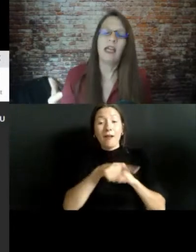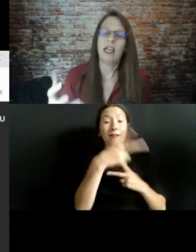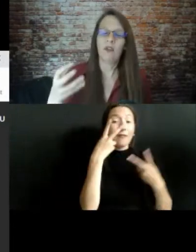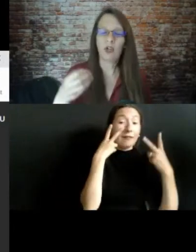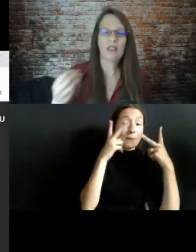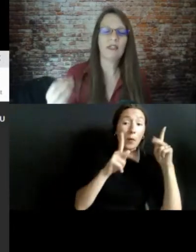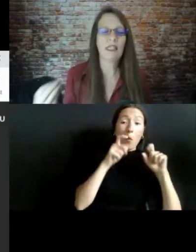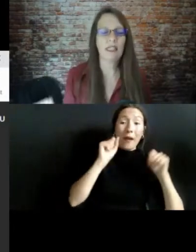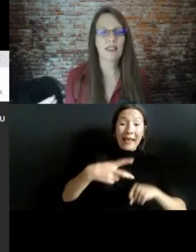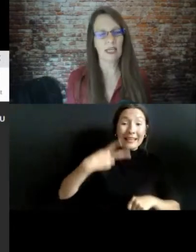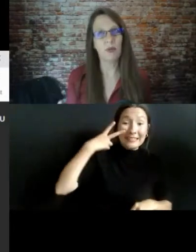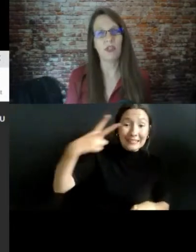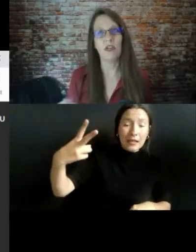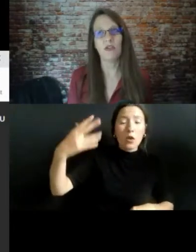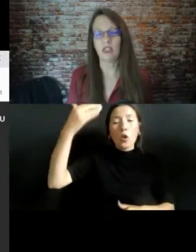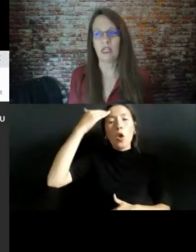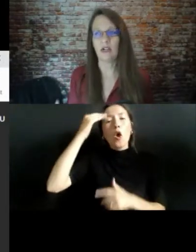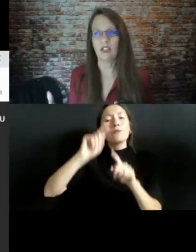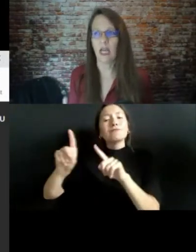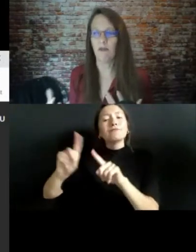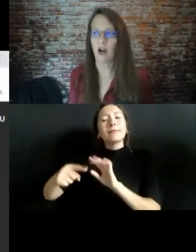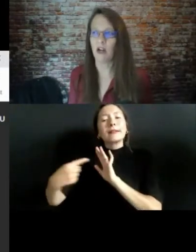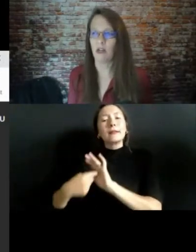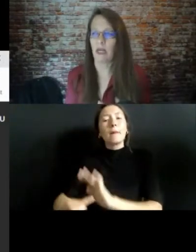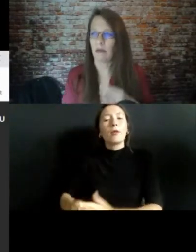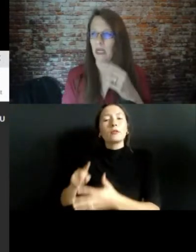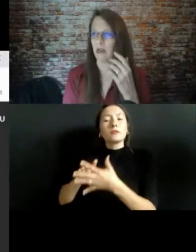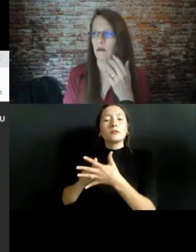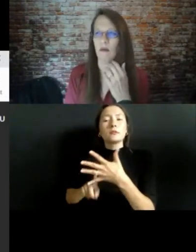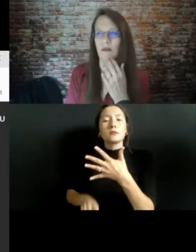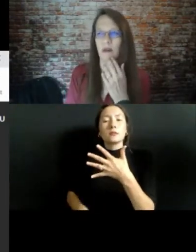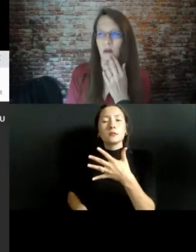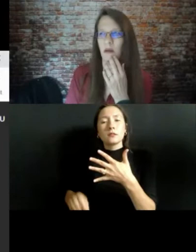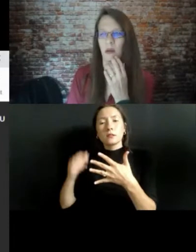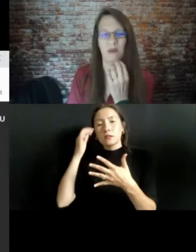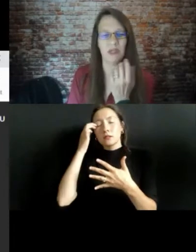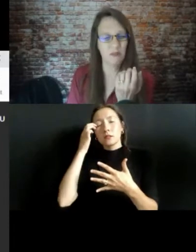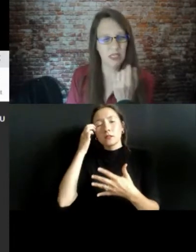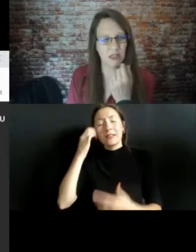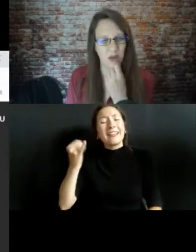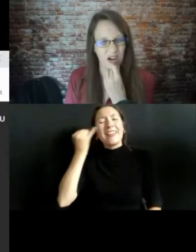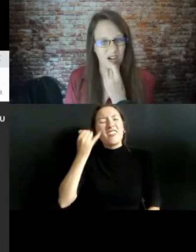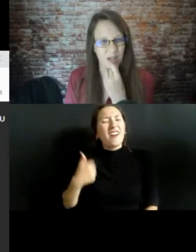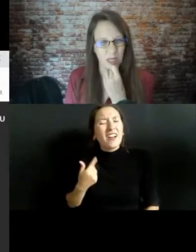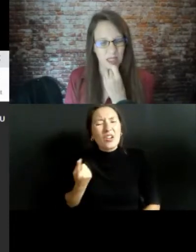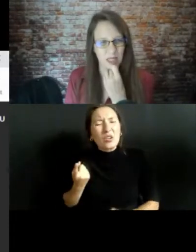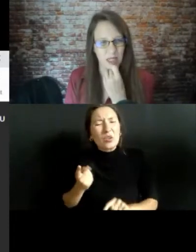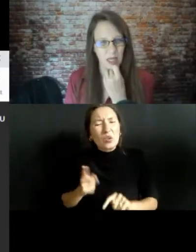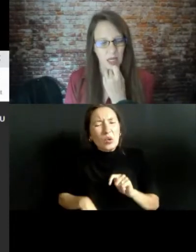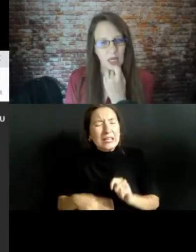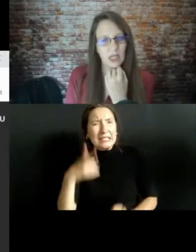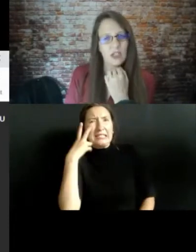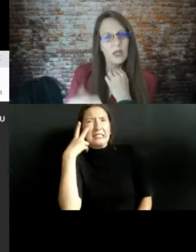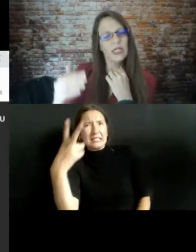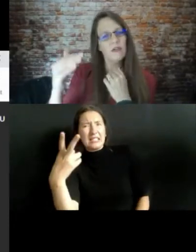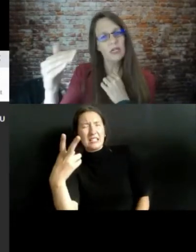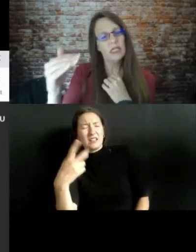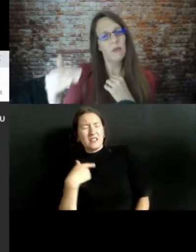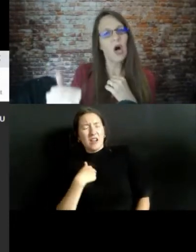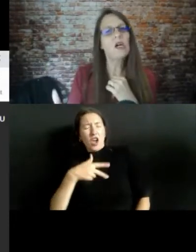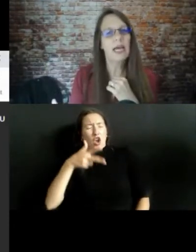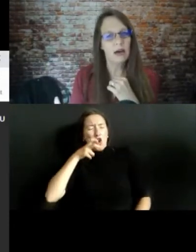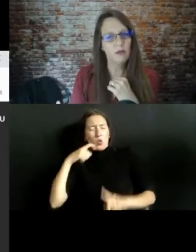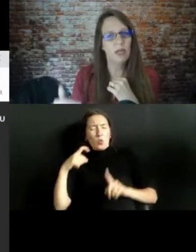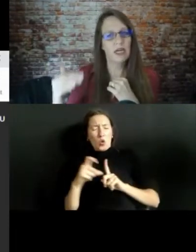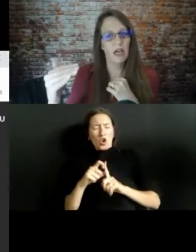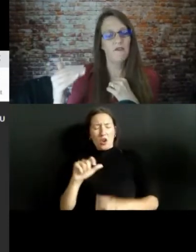the examples and you just hear type of argument, I might go, I wonder what she means by argument. So I didn't read them all out, but enough